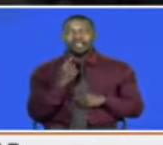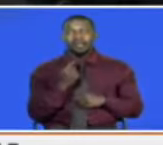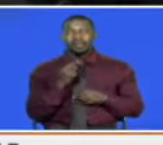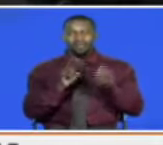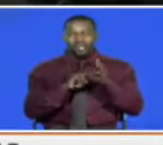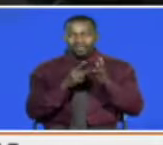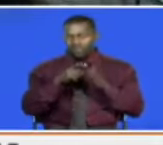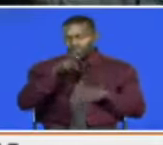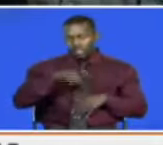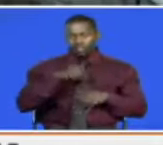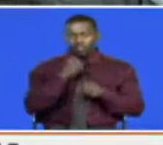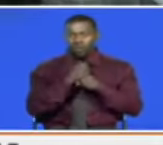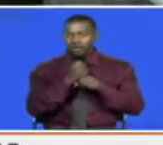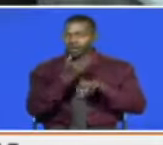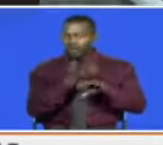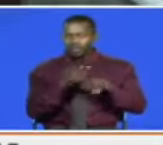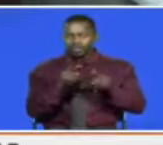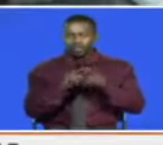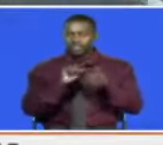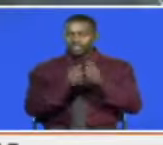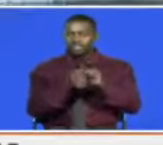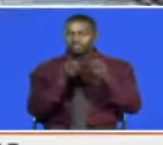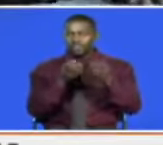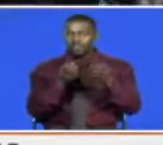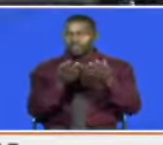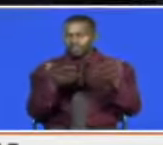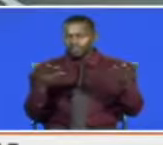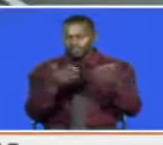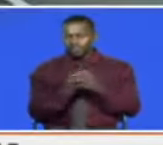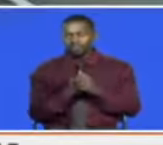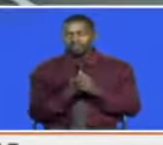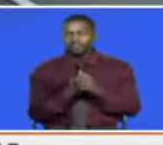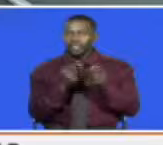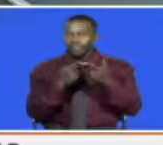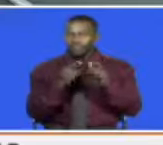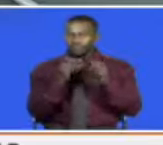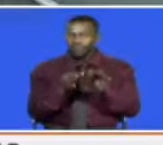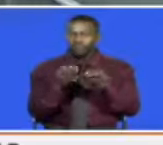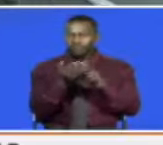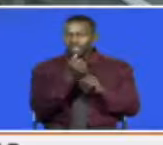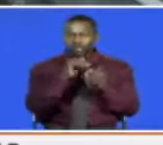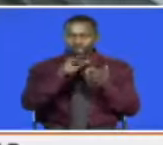tunafaa kuwork kwa vitu mob. So the more we get these